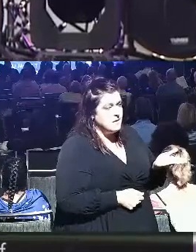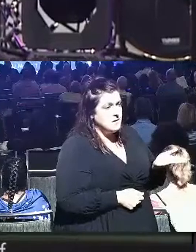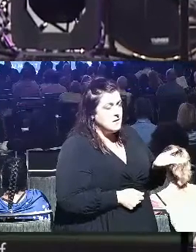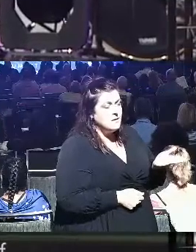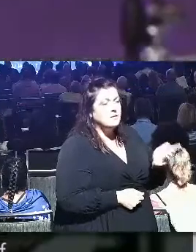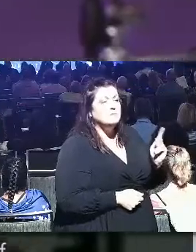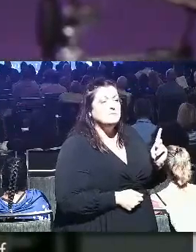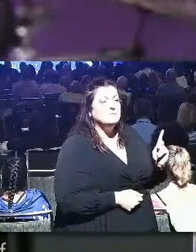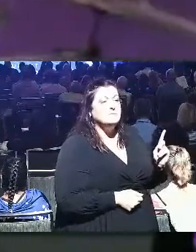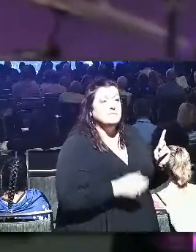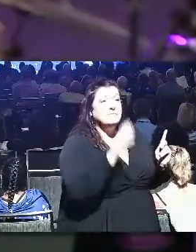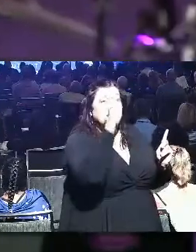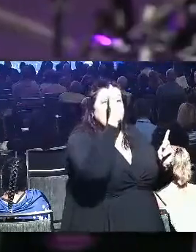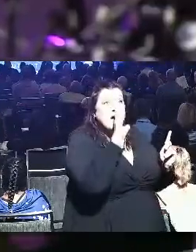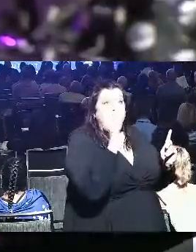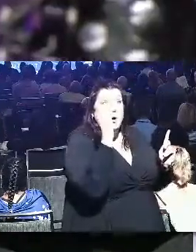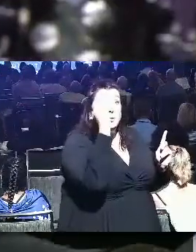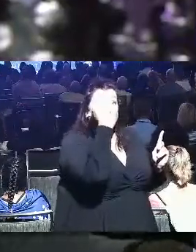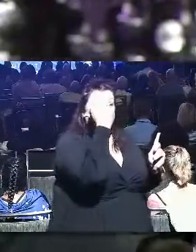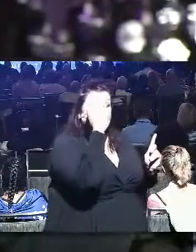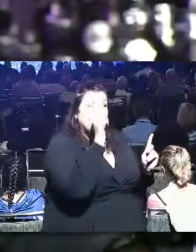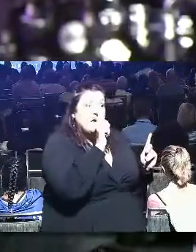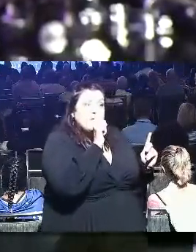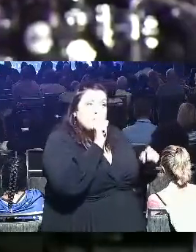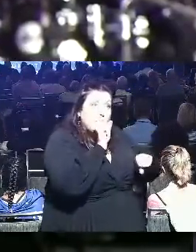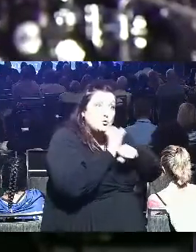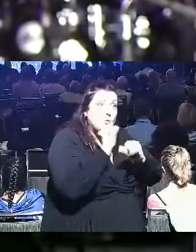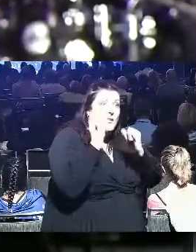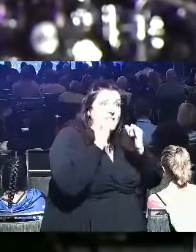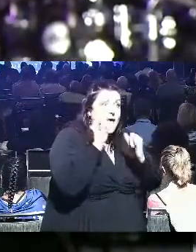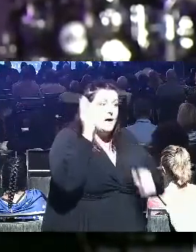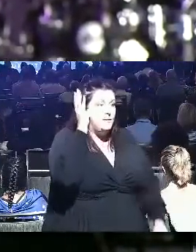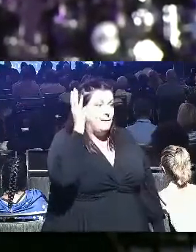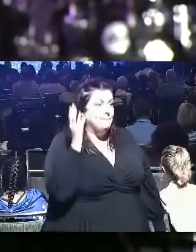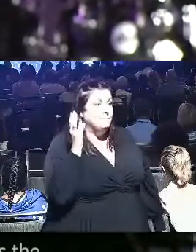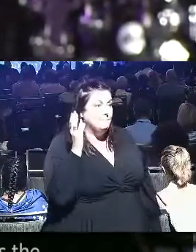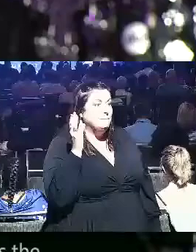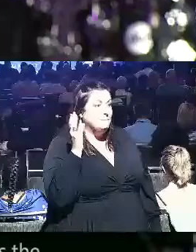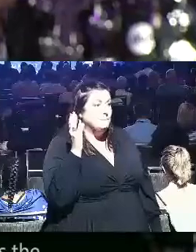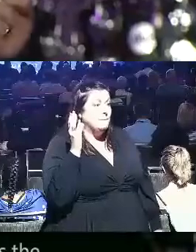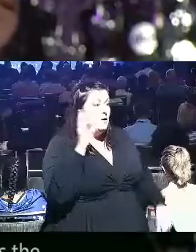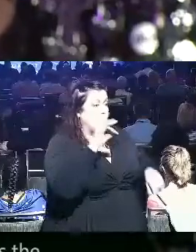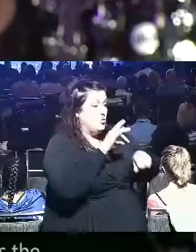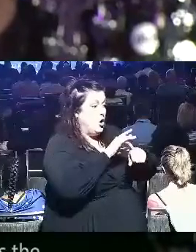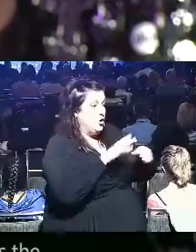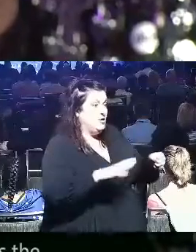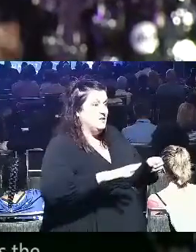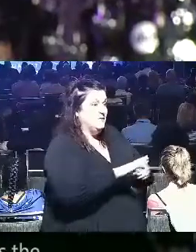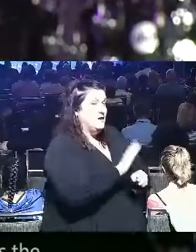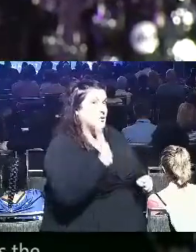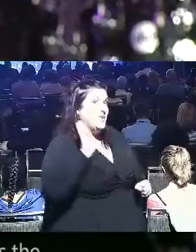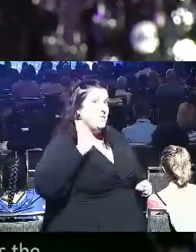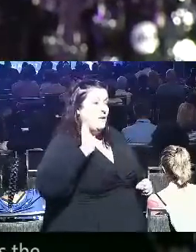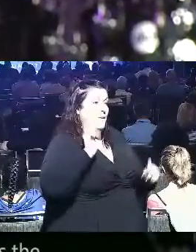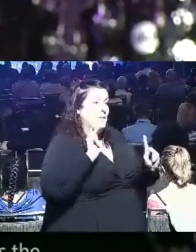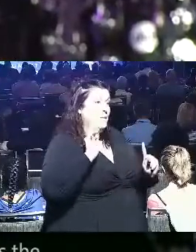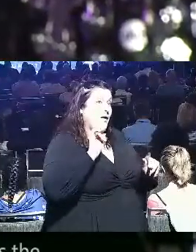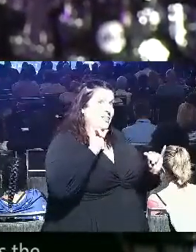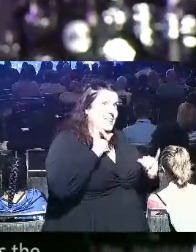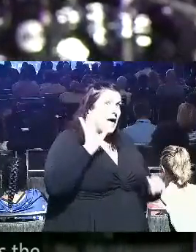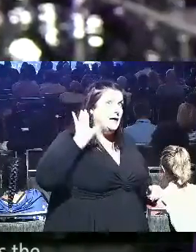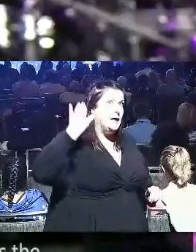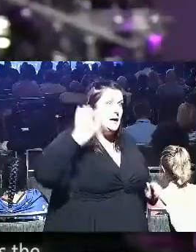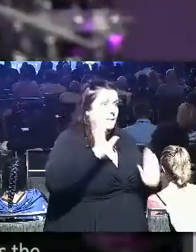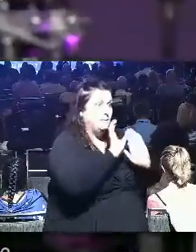Because I think God knows that if they're really image bearers, the earth gets filled with all of his amazing attributes as the image bearers begin